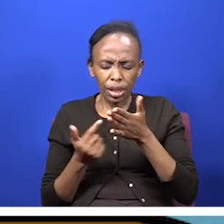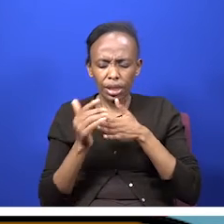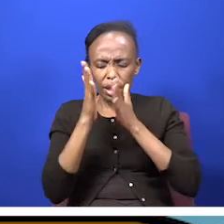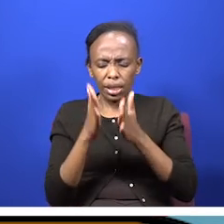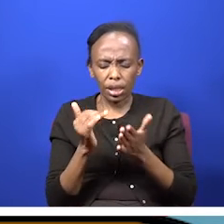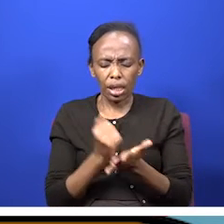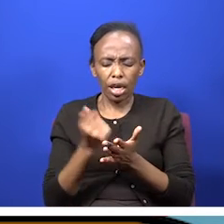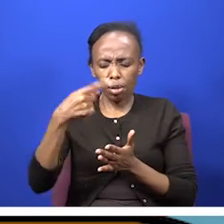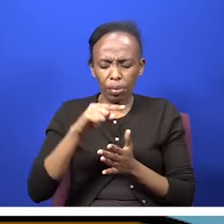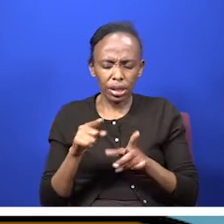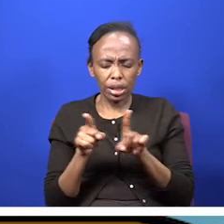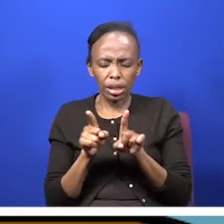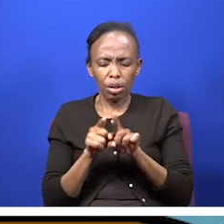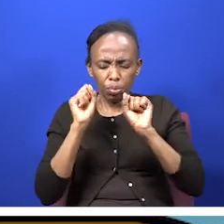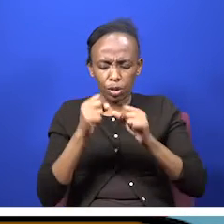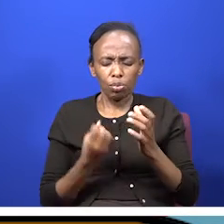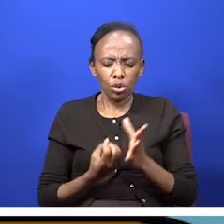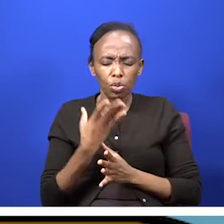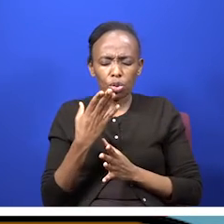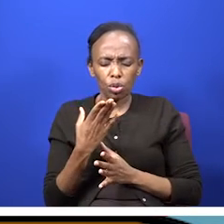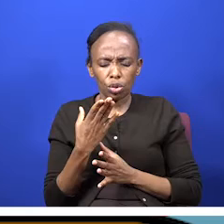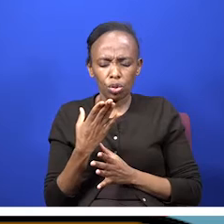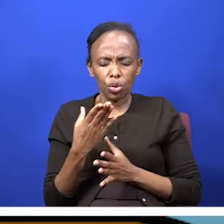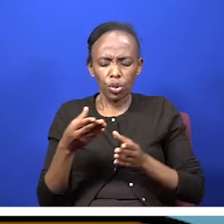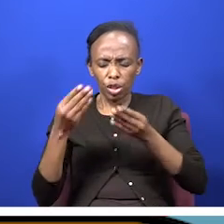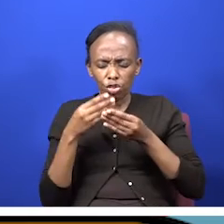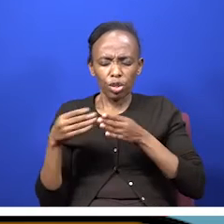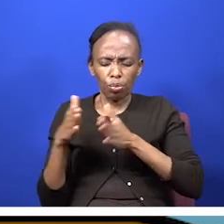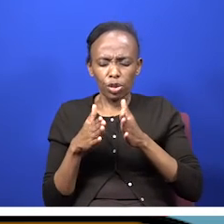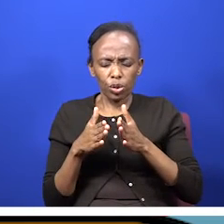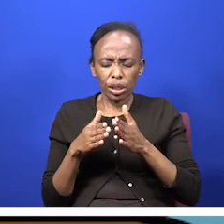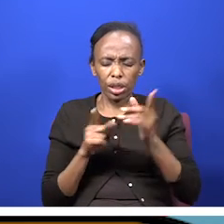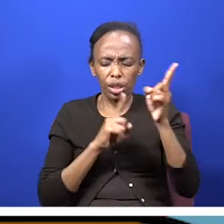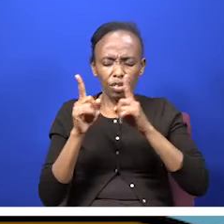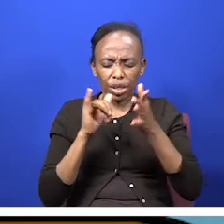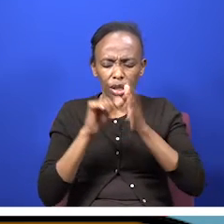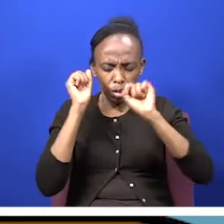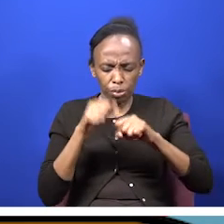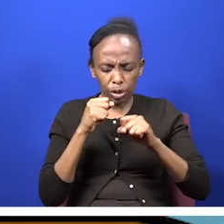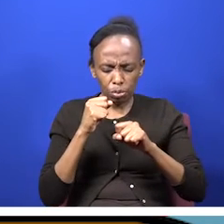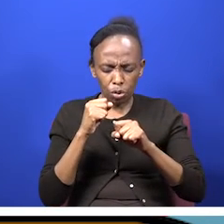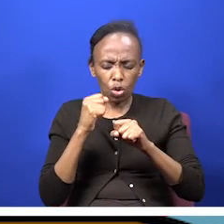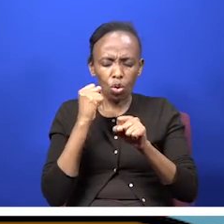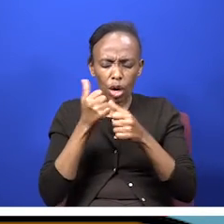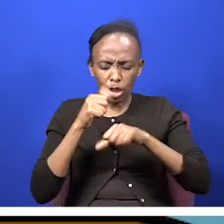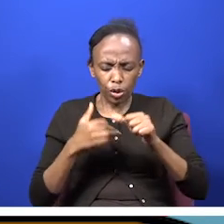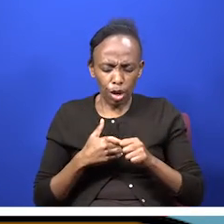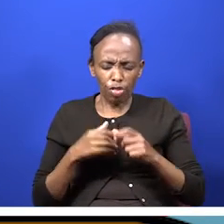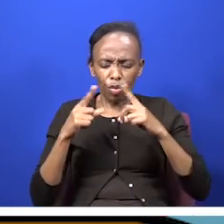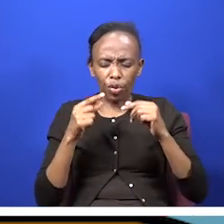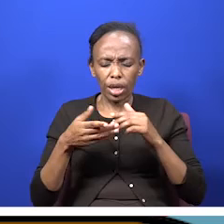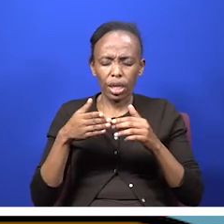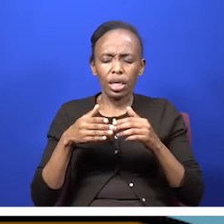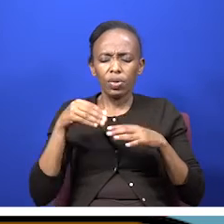as leaders. Help us as we grow and even as we continue to learn the safari, that we may be doers of